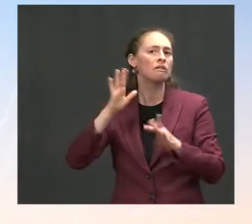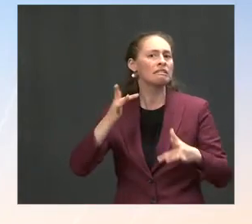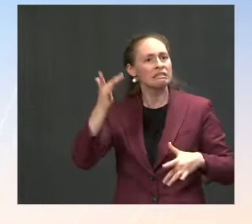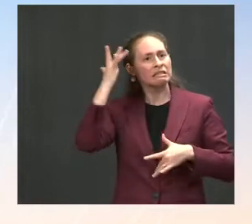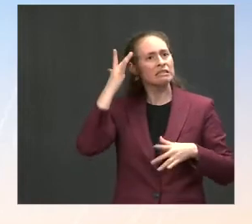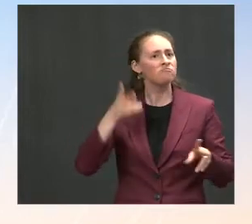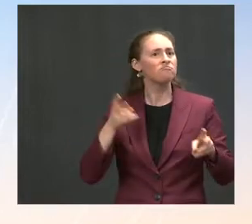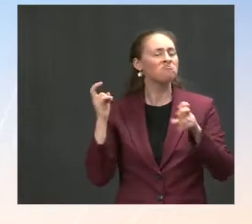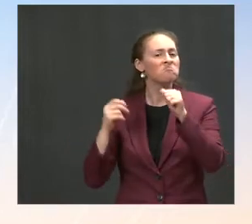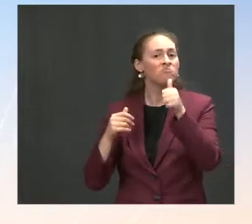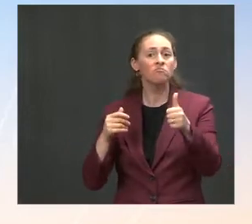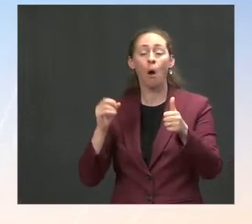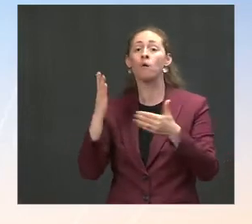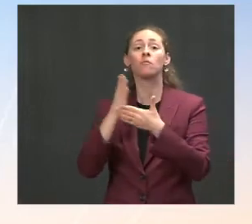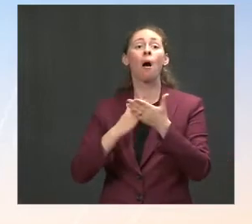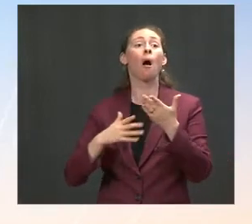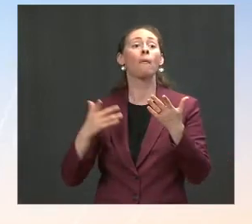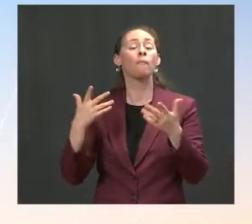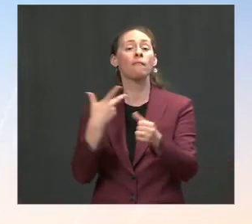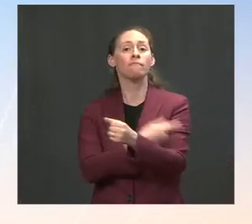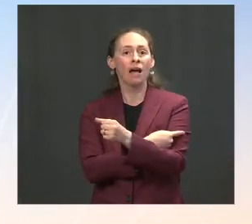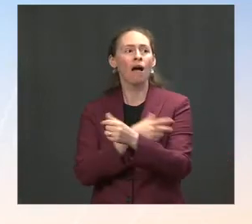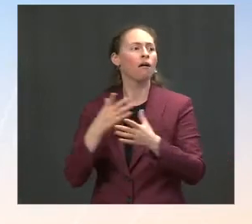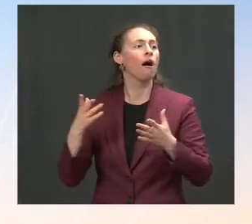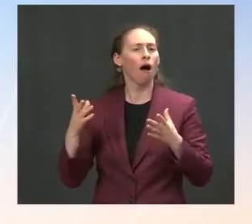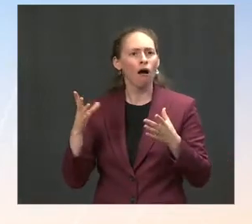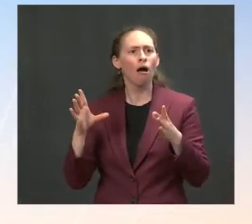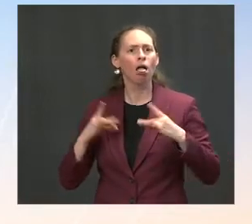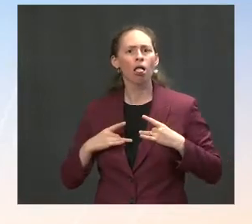they are individuals who are vaccinated who get the virus.